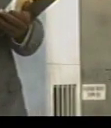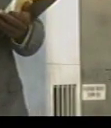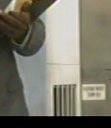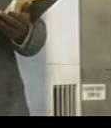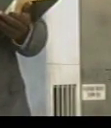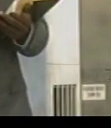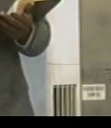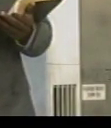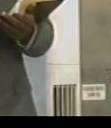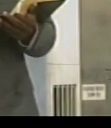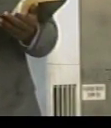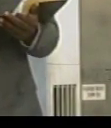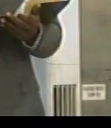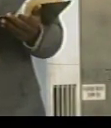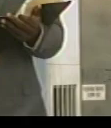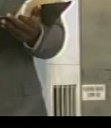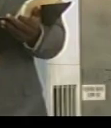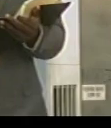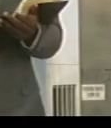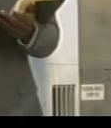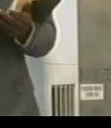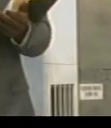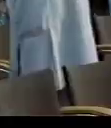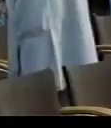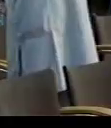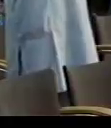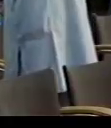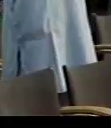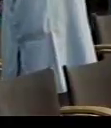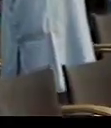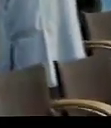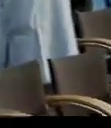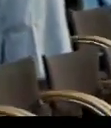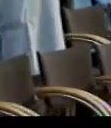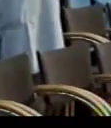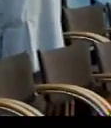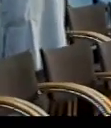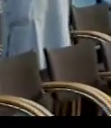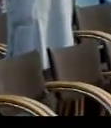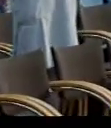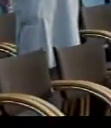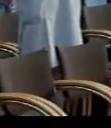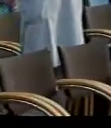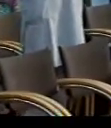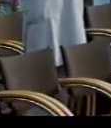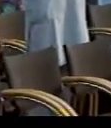People of God, in Jesus' name, we have prayed.